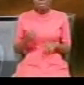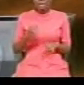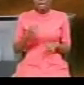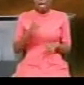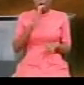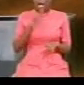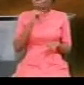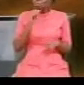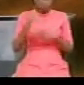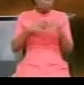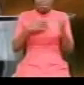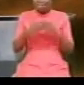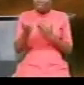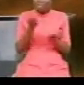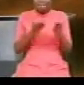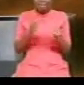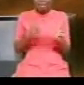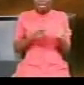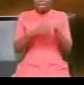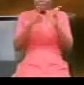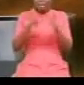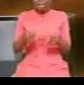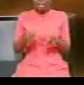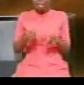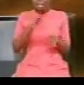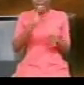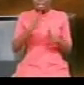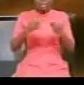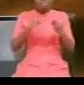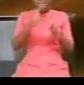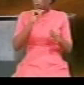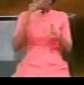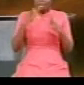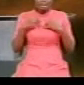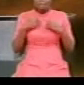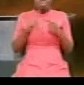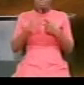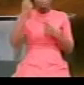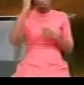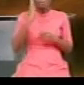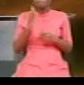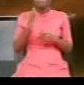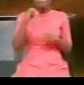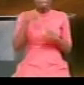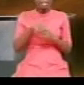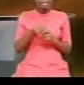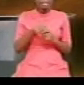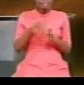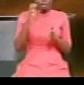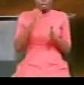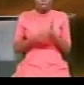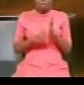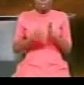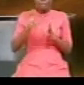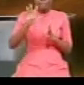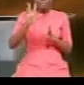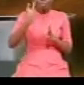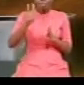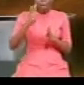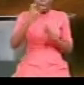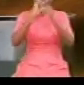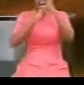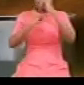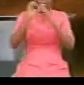accept whatever service such a person render is not acceptable unto God. In chapter 52,